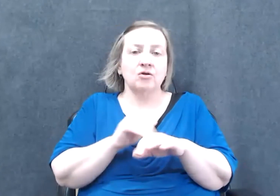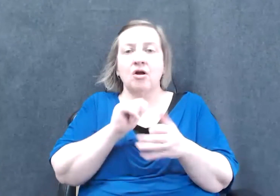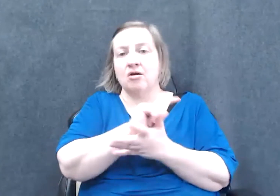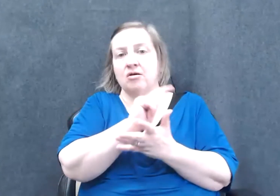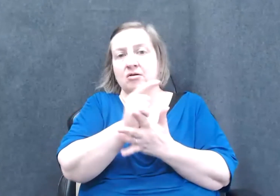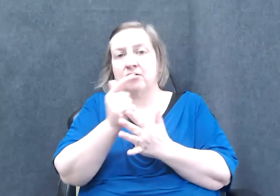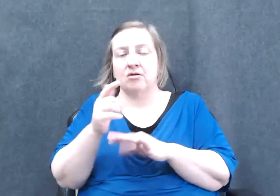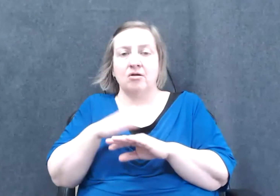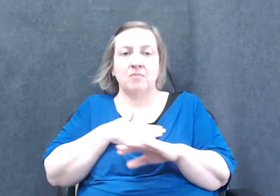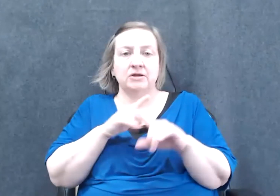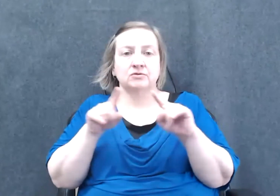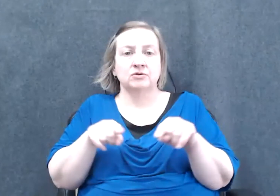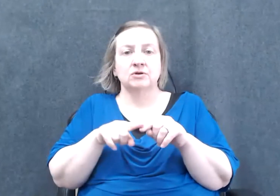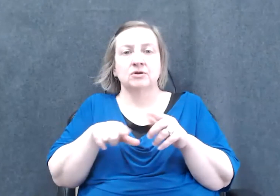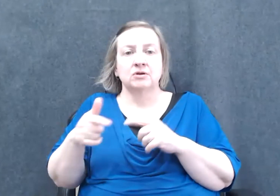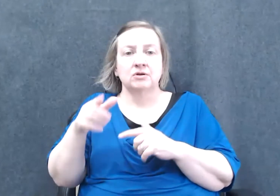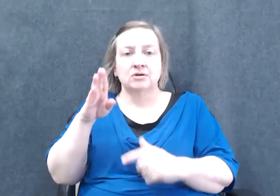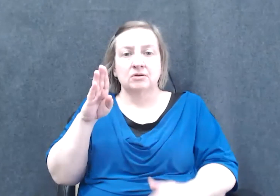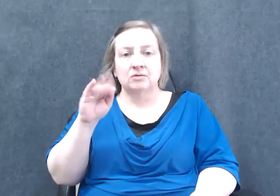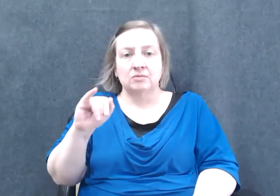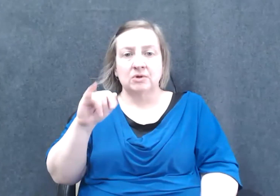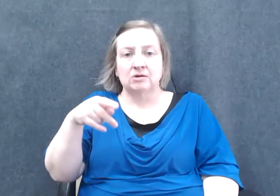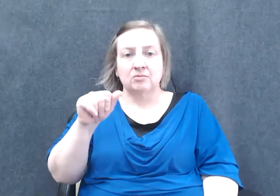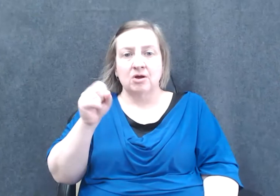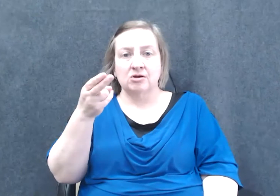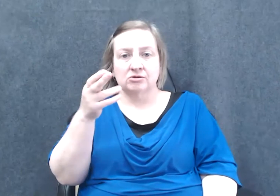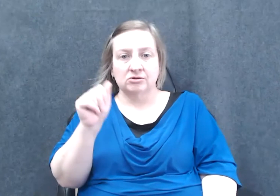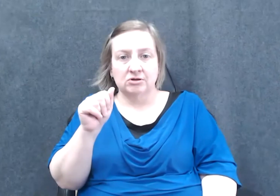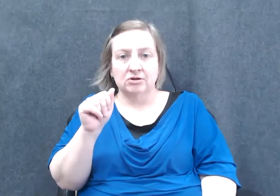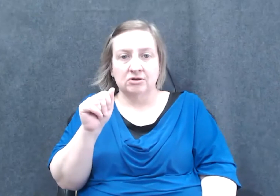on my screen. So next is Bipasha.